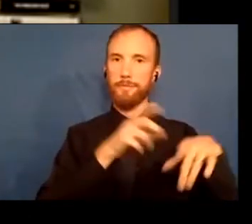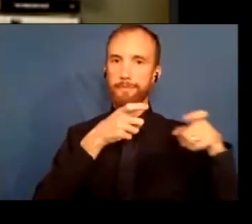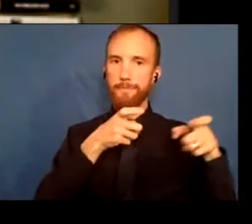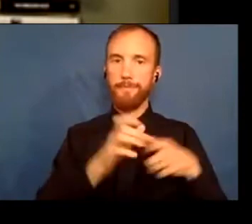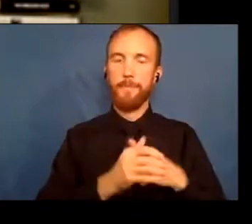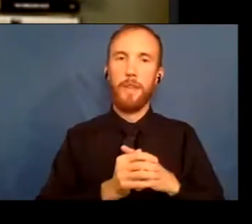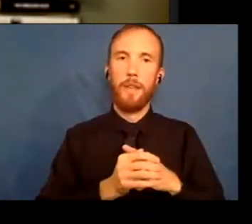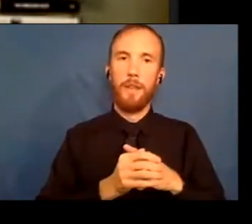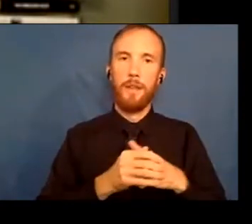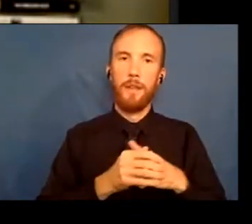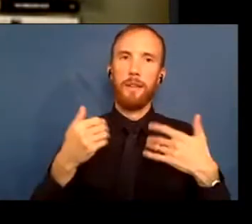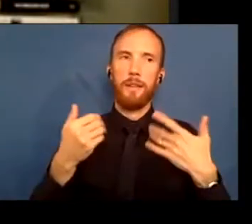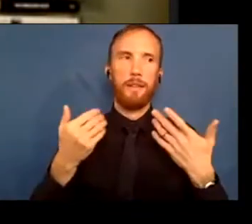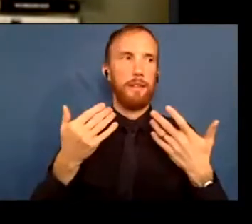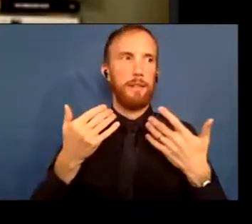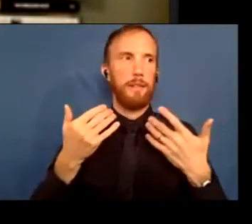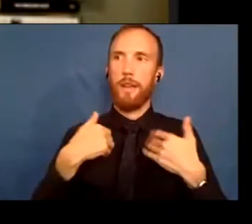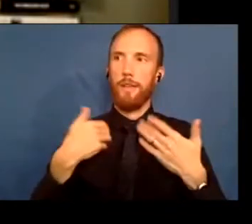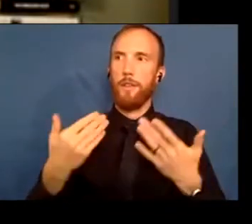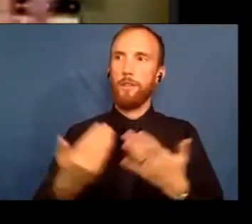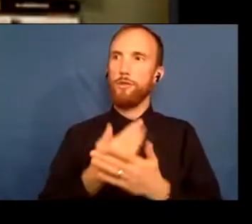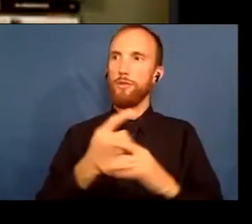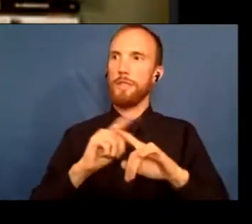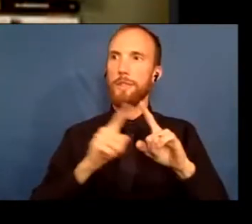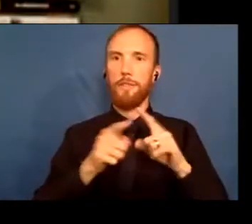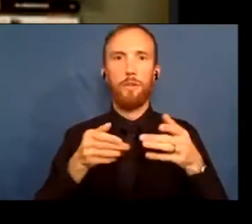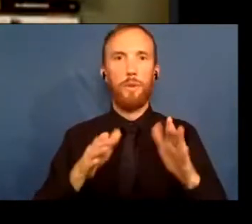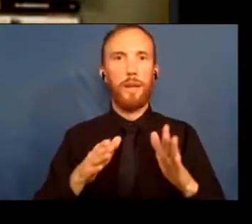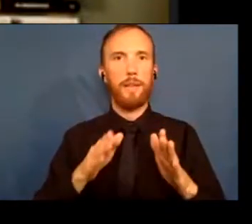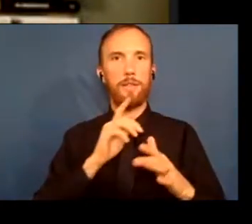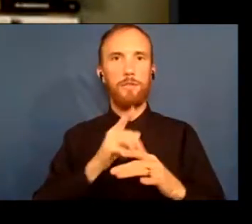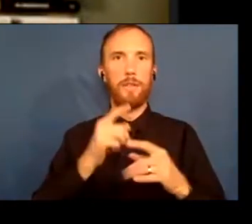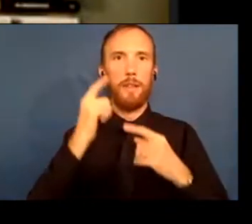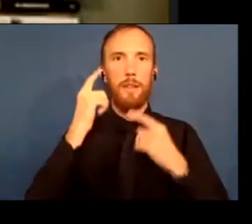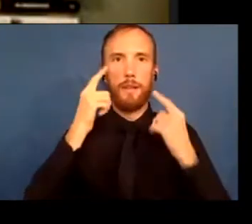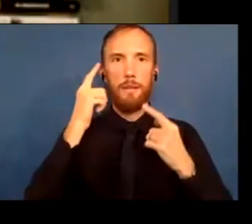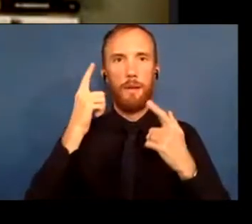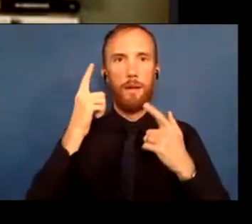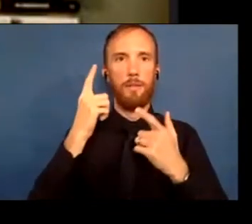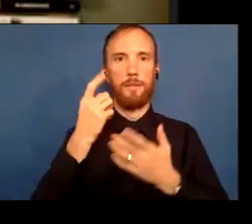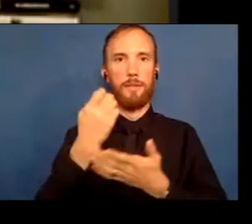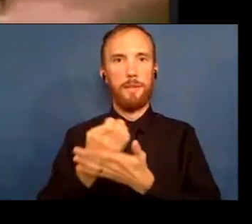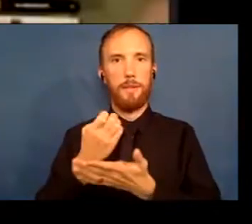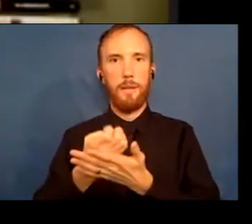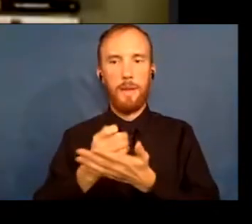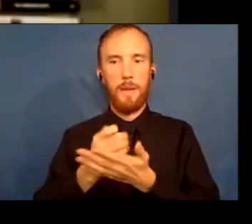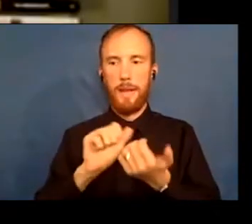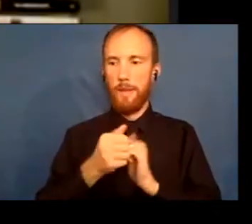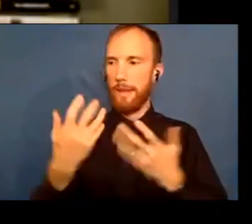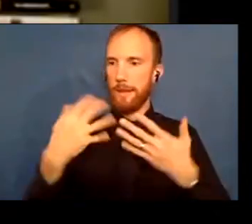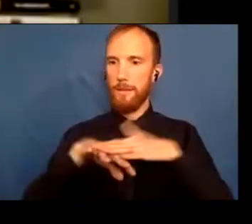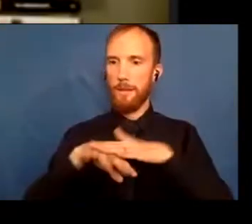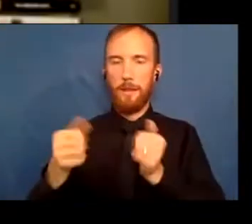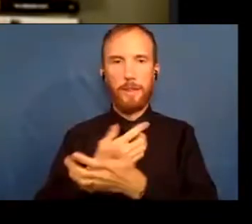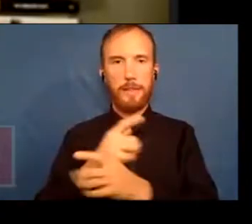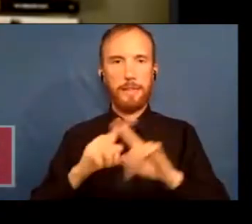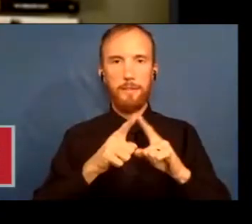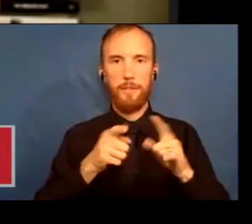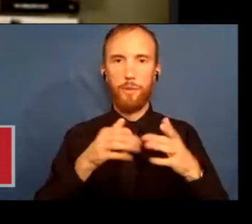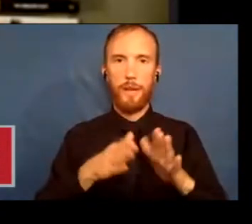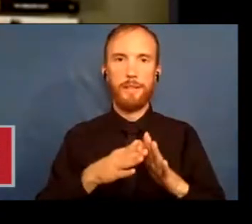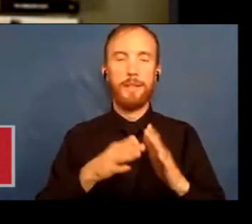way, integrate it in a different way to other economies. That's taken away from you. You have to integrate your economy into Western